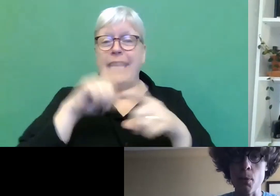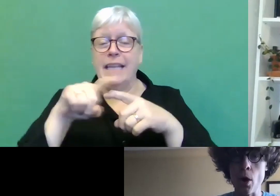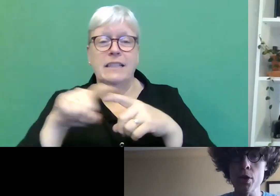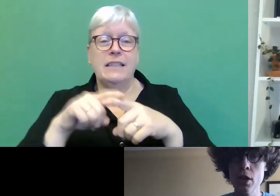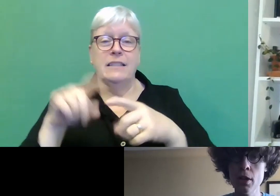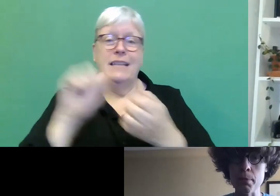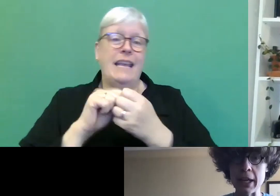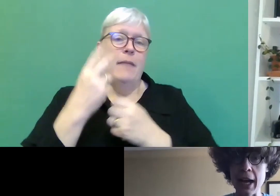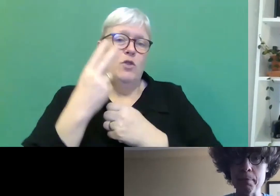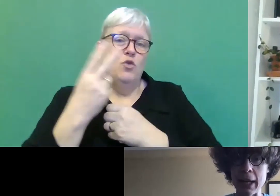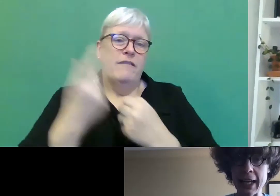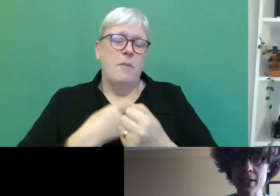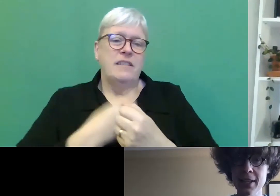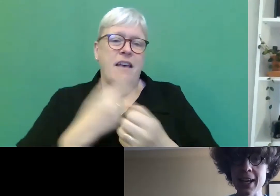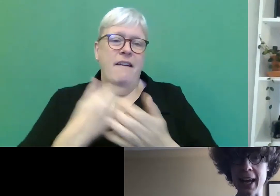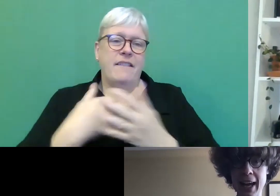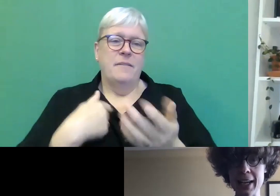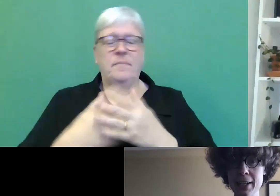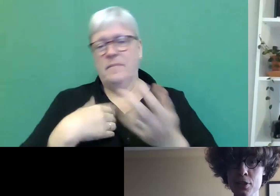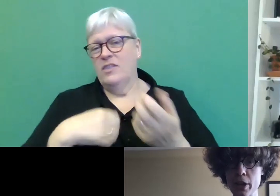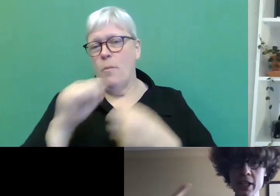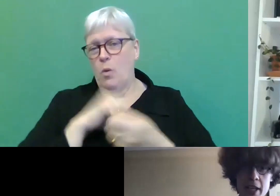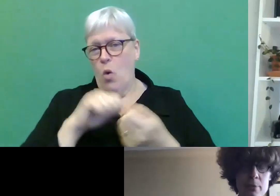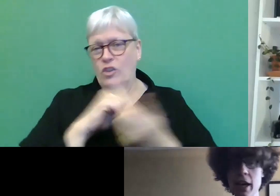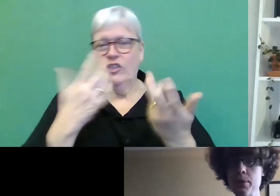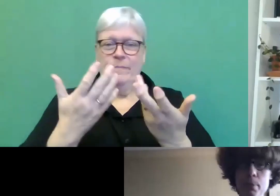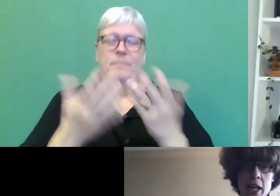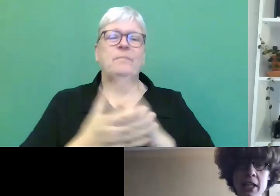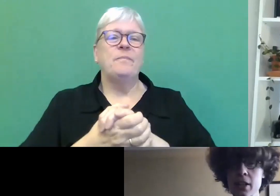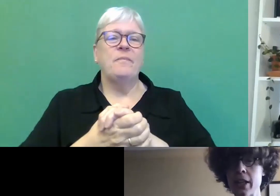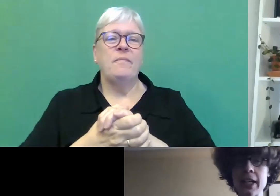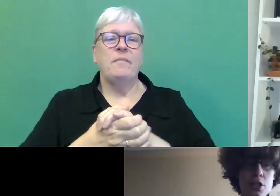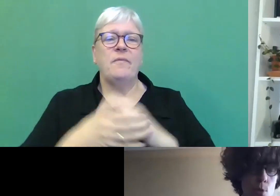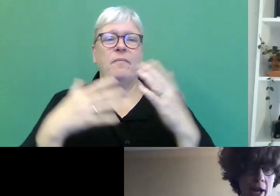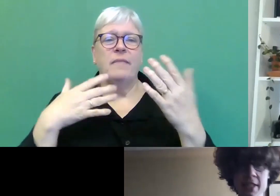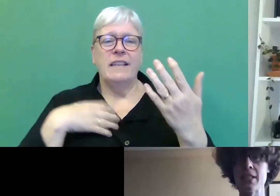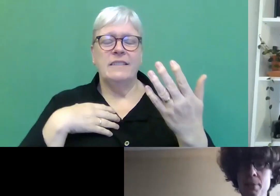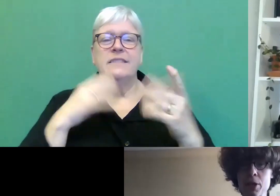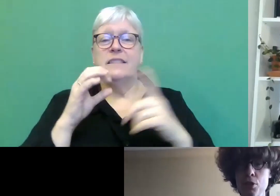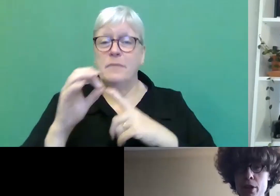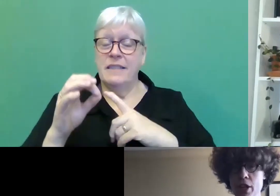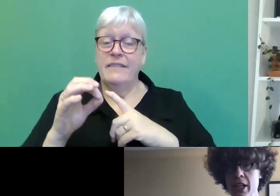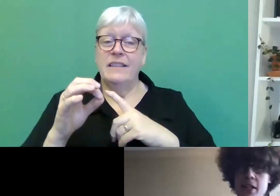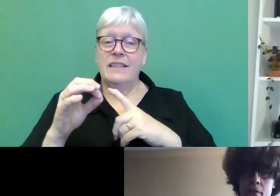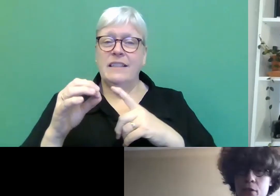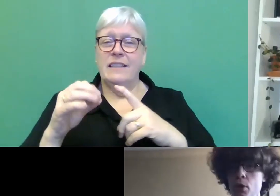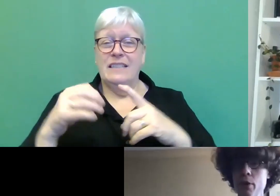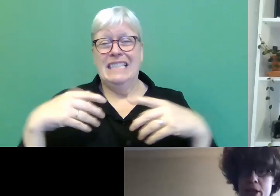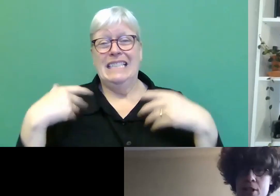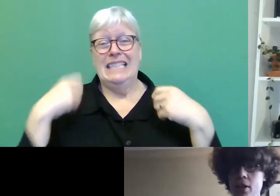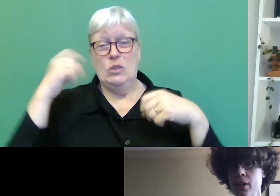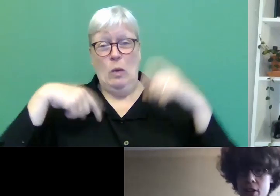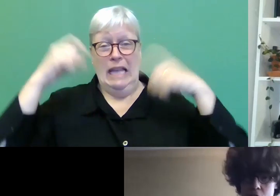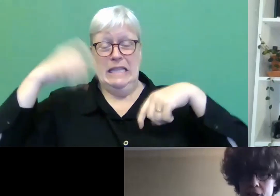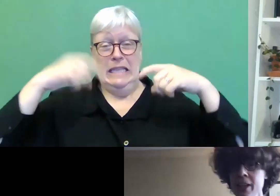tricky to wash, being hand painted. So I need to, it was a particularly sweaty summer tour, so I needed to have a few of them